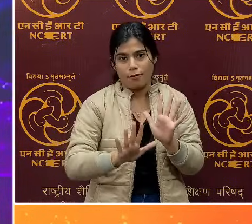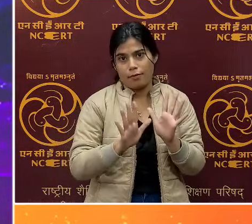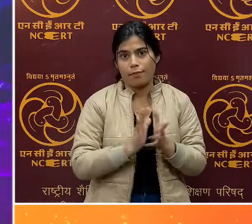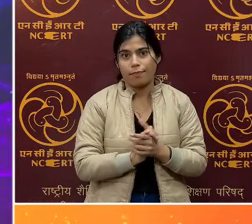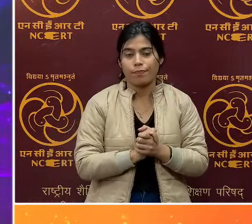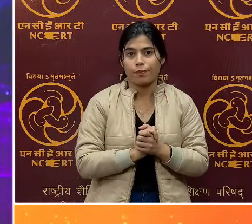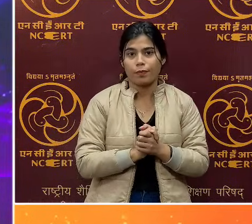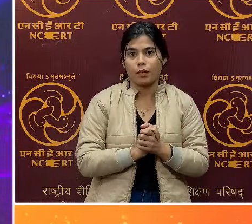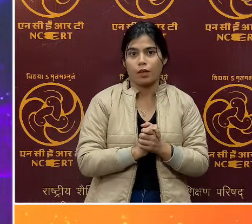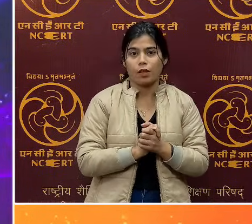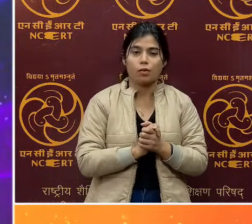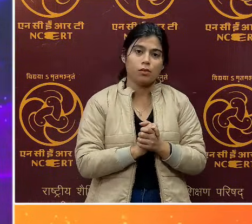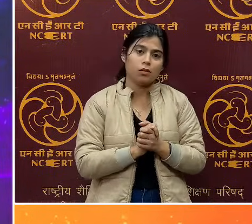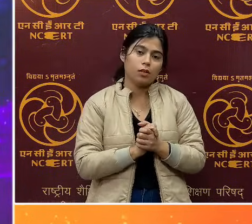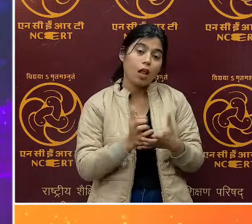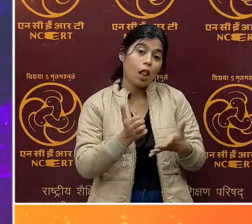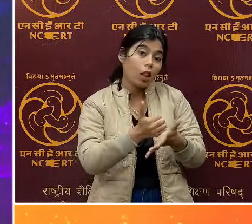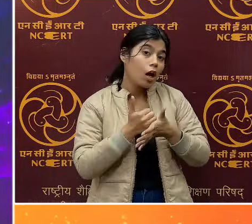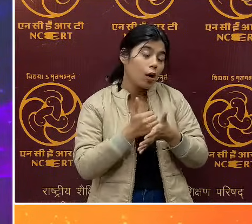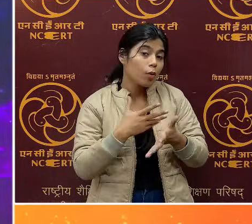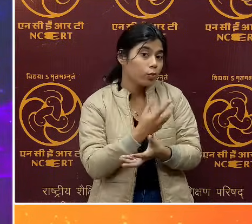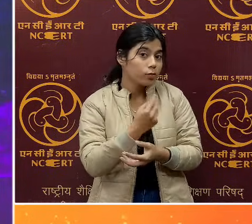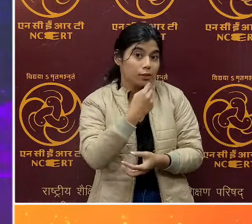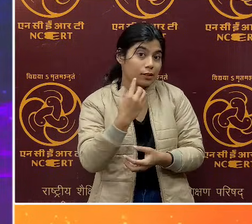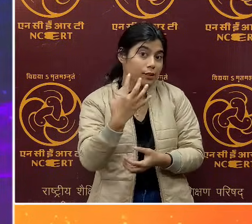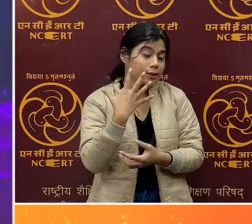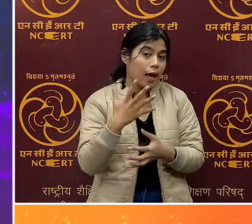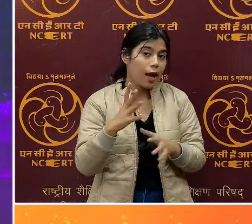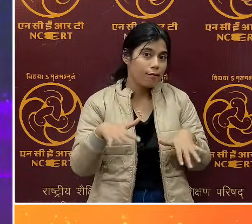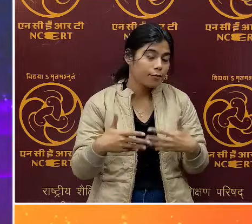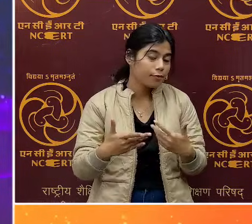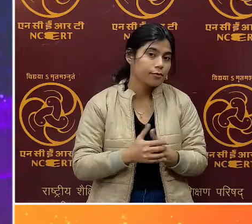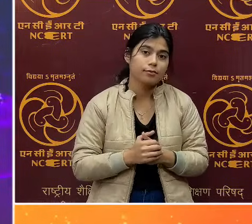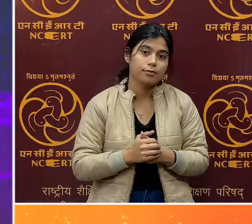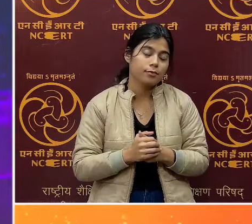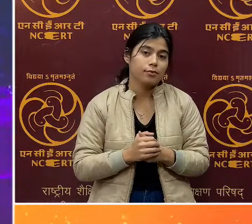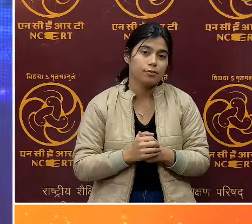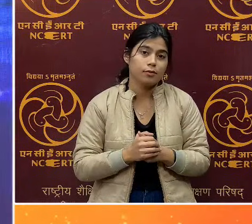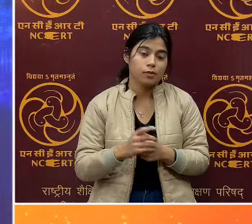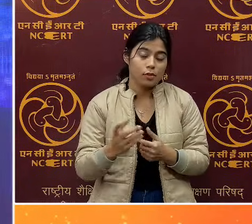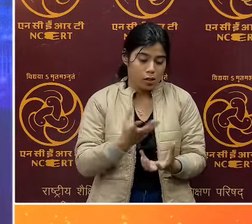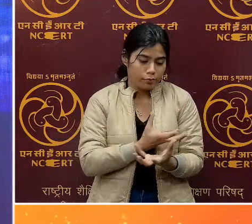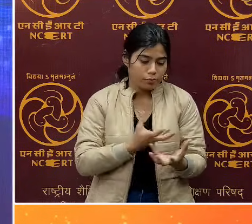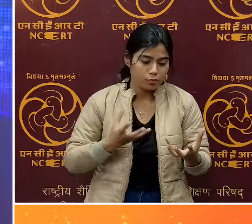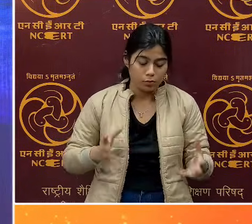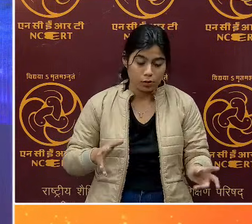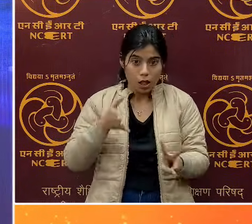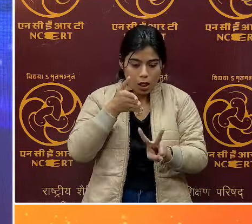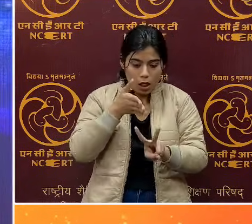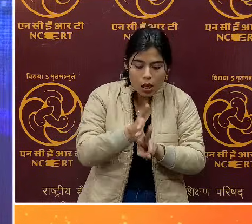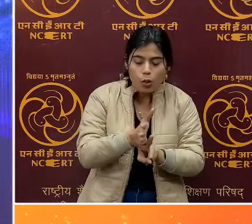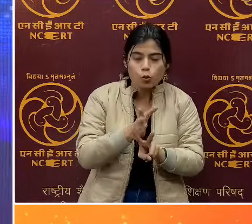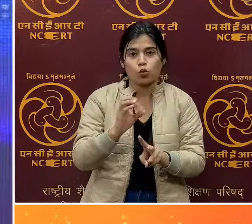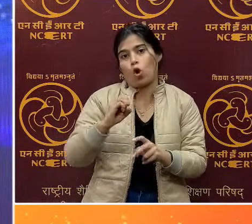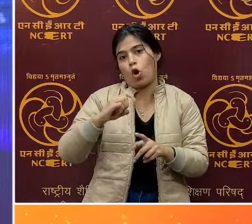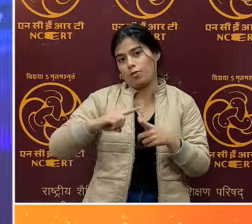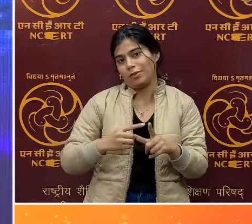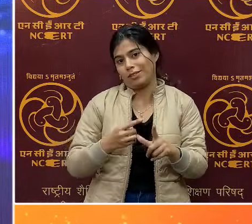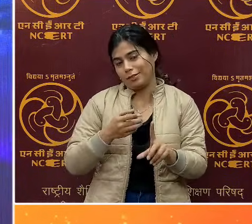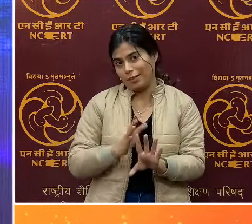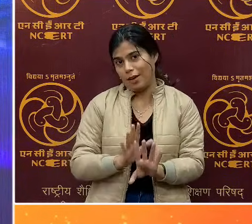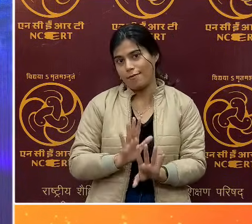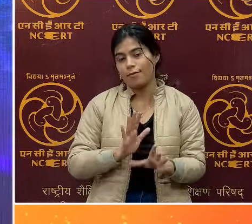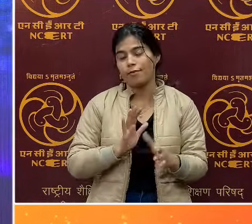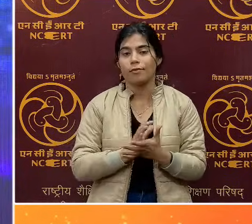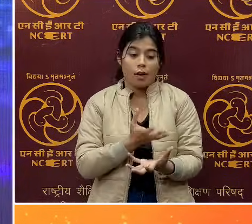of light is Partially objecting the visible. light over the object, that is translucent object. So partially